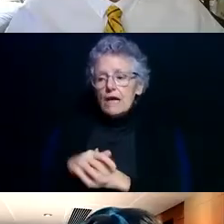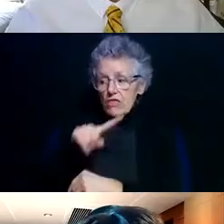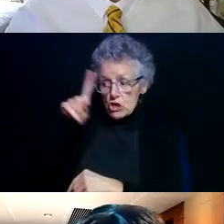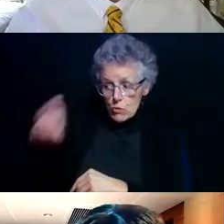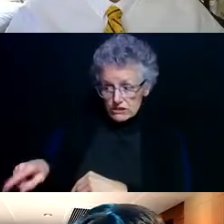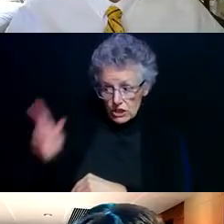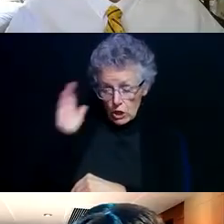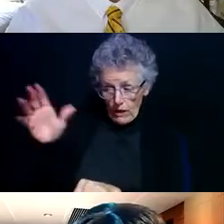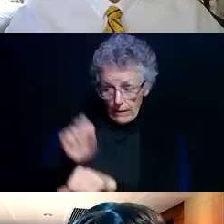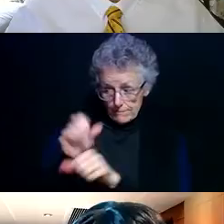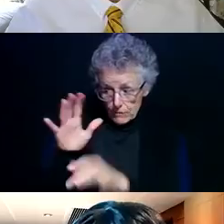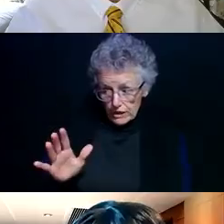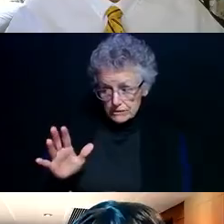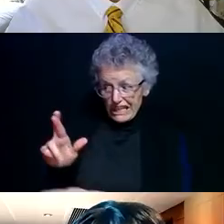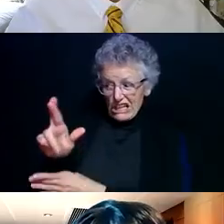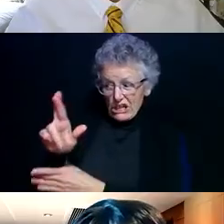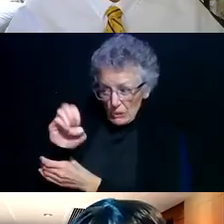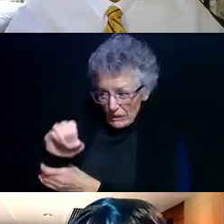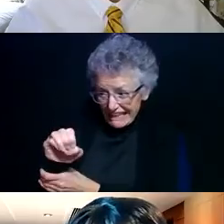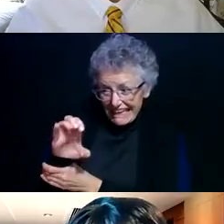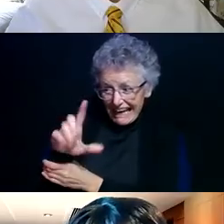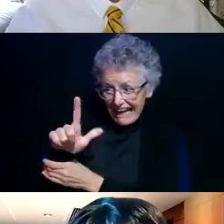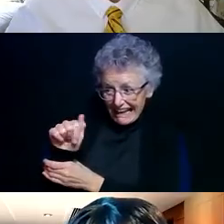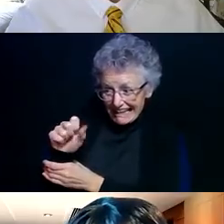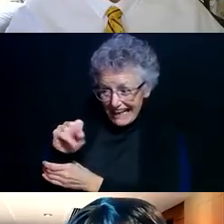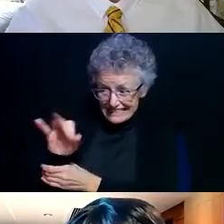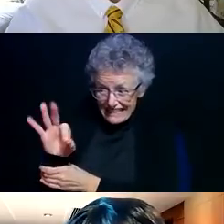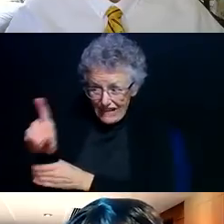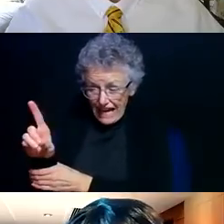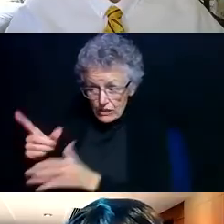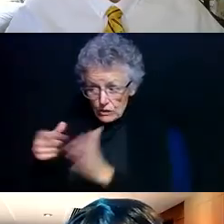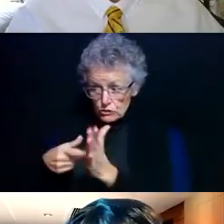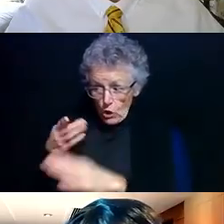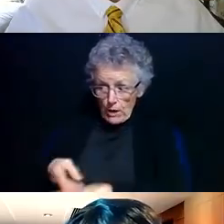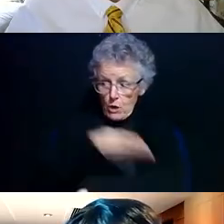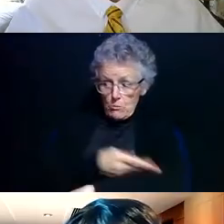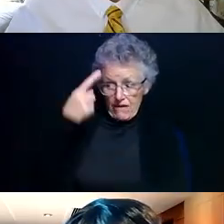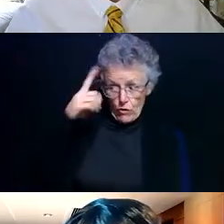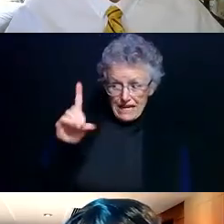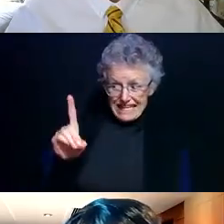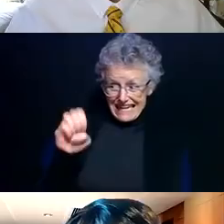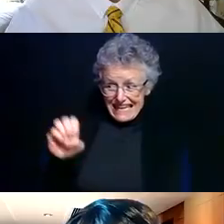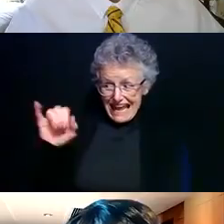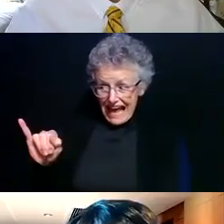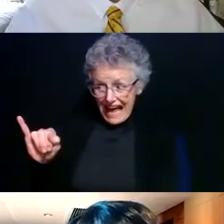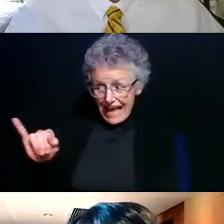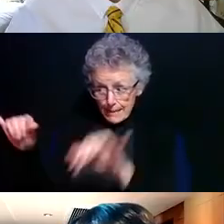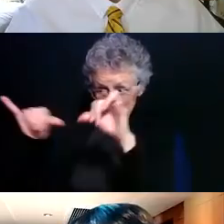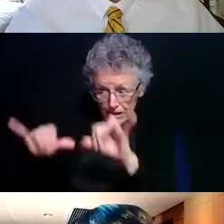will employees be reclassified in order to show improvements in DE&I metrics?